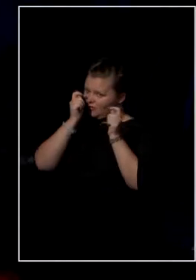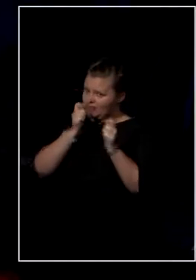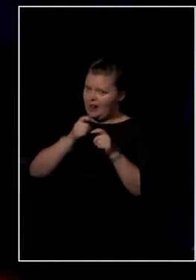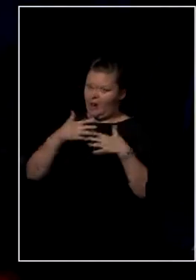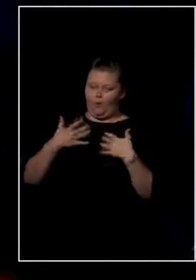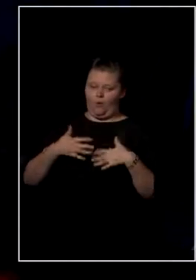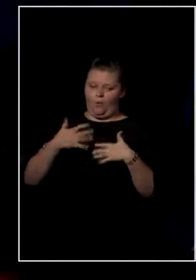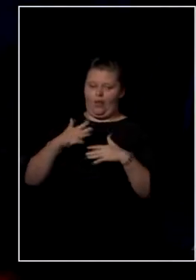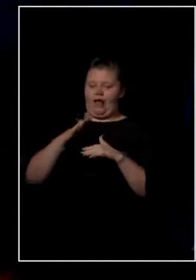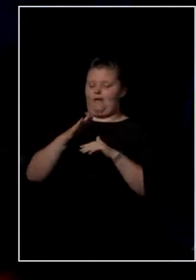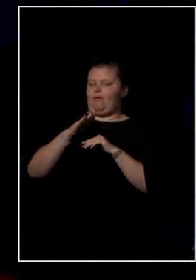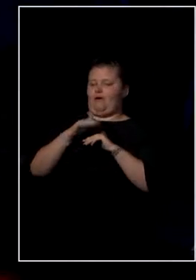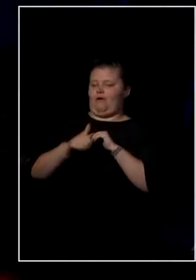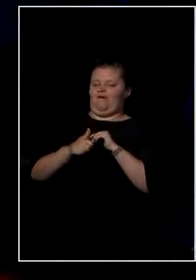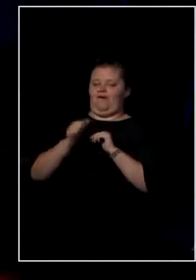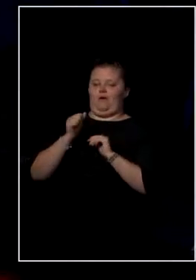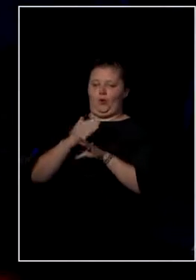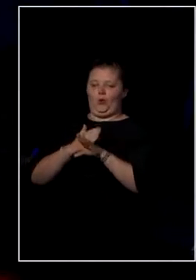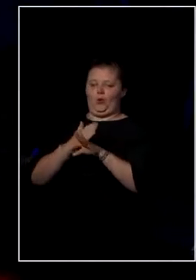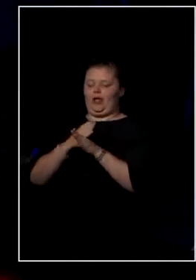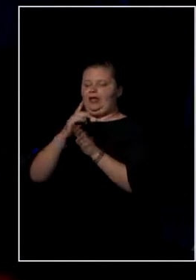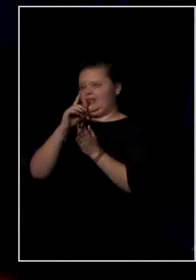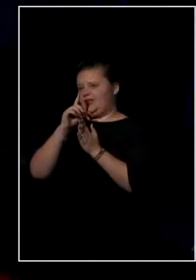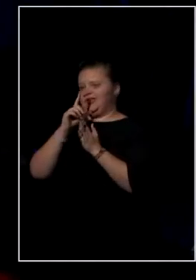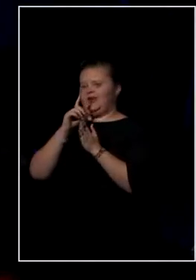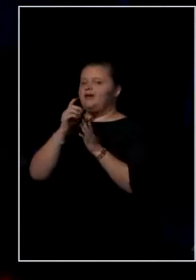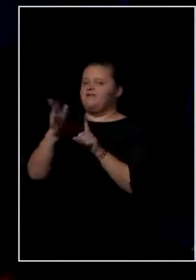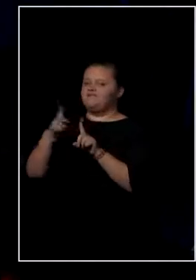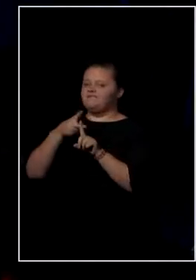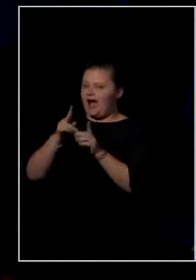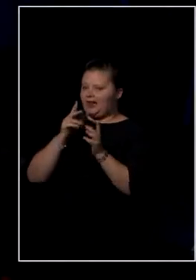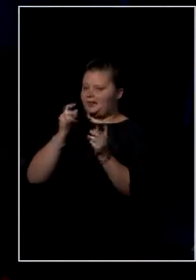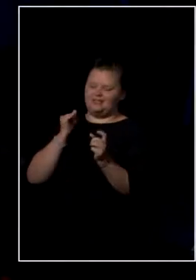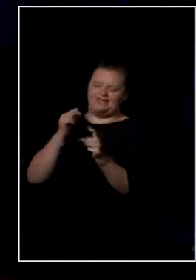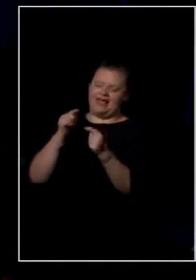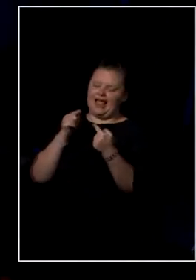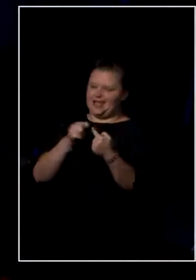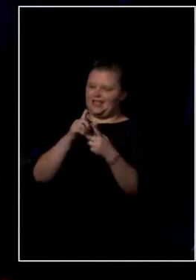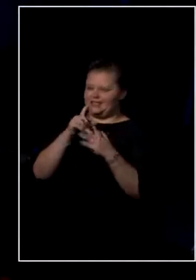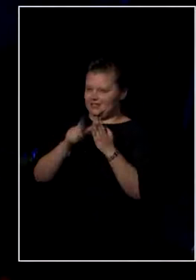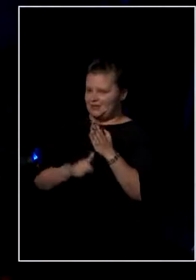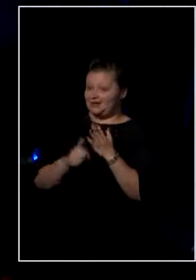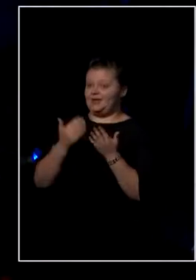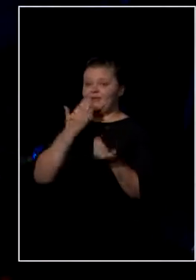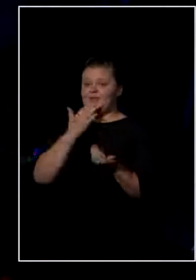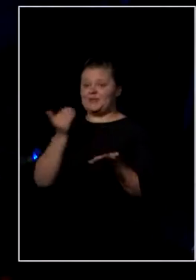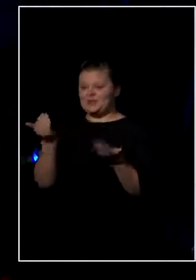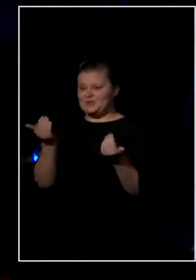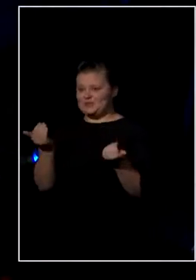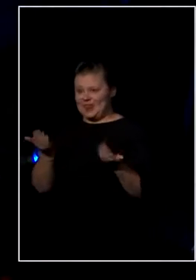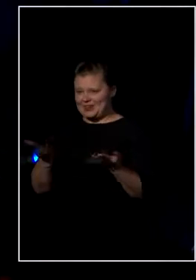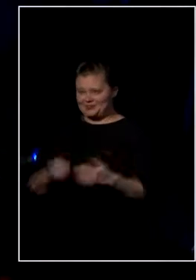against people with a disability. Please make her feel really welcome. Thank you.